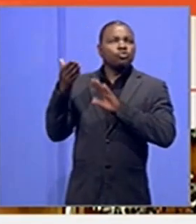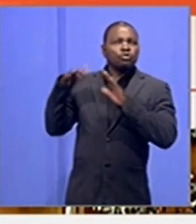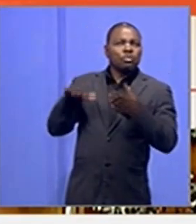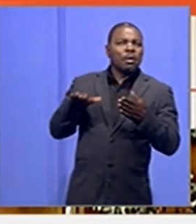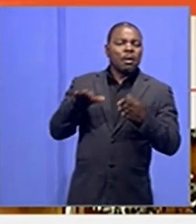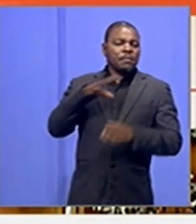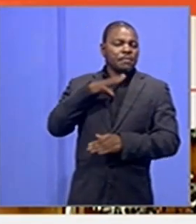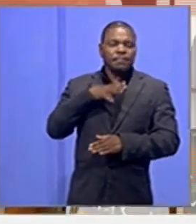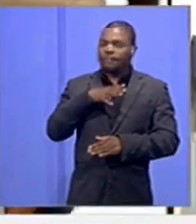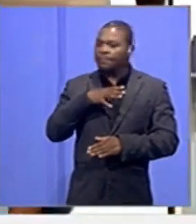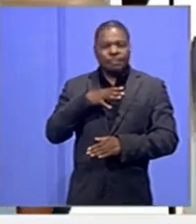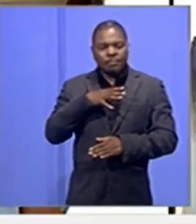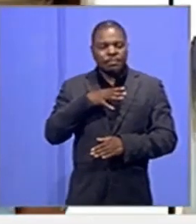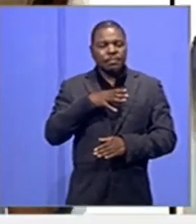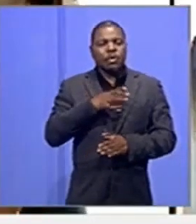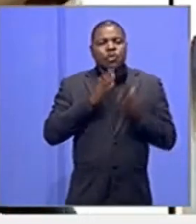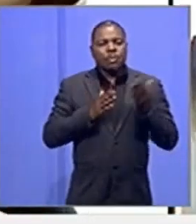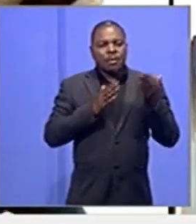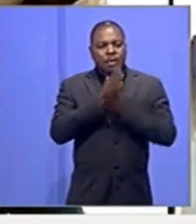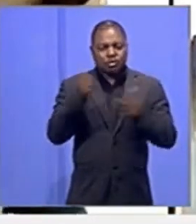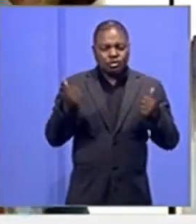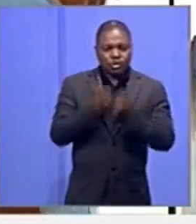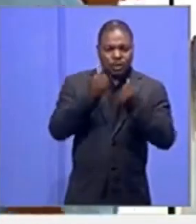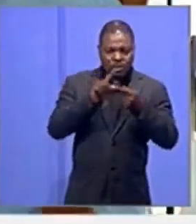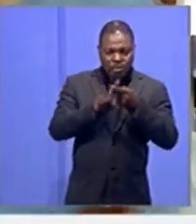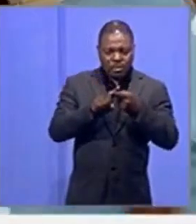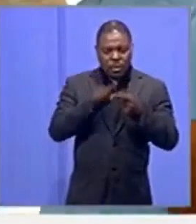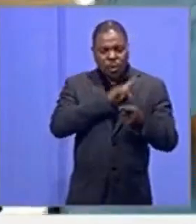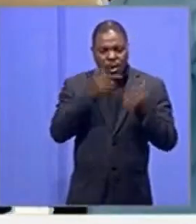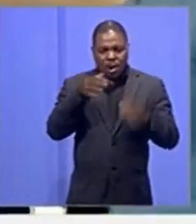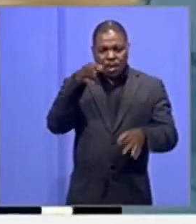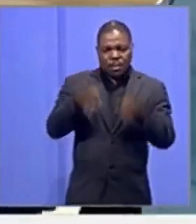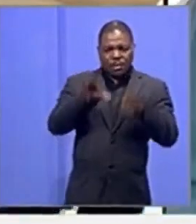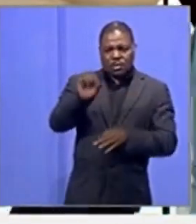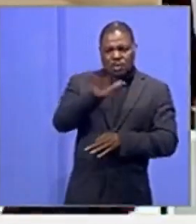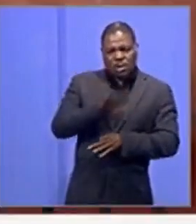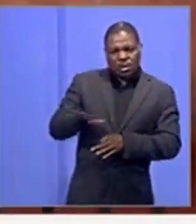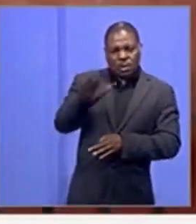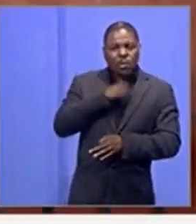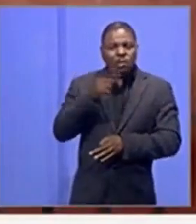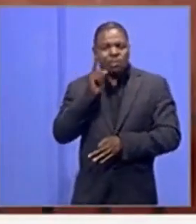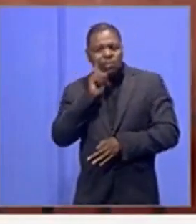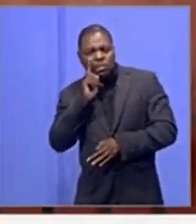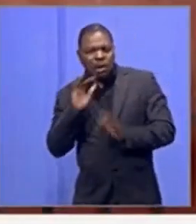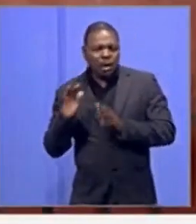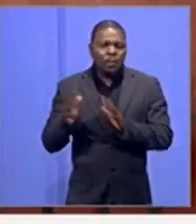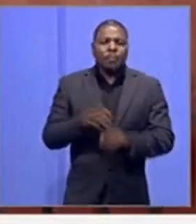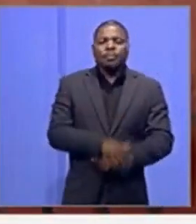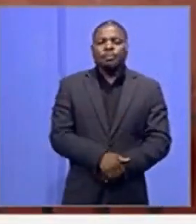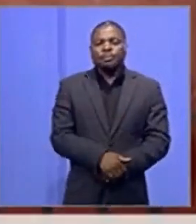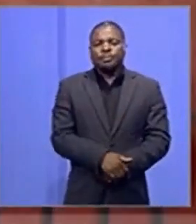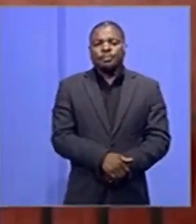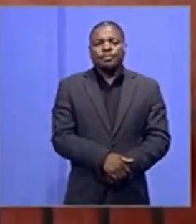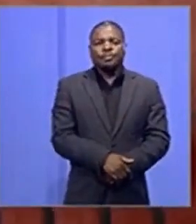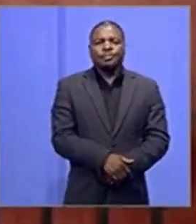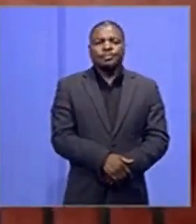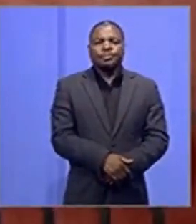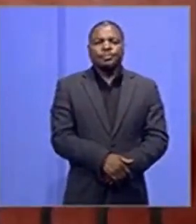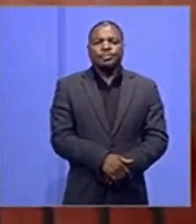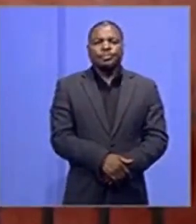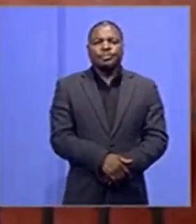mme gape ke go leba dikgwetlho tsa ditshwanelo tsa botho go lebilwe maemo a ga jaana a sepolotiki mo nageng. nna ke Ntebo Mokobo wa dikgang tsa SABC go